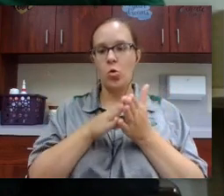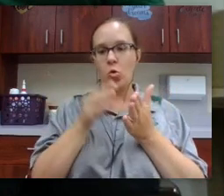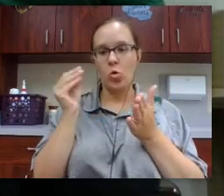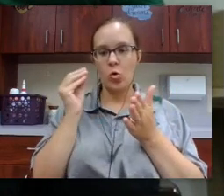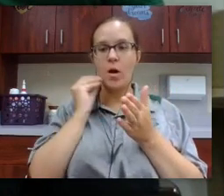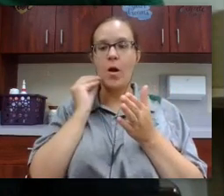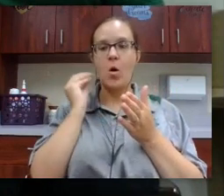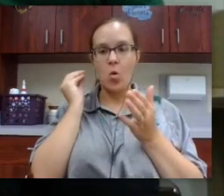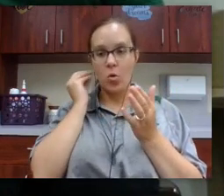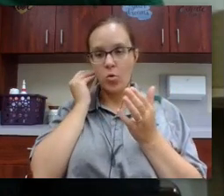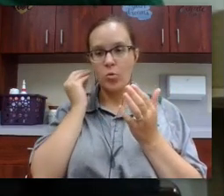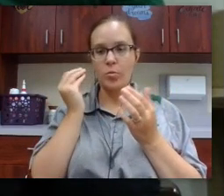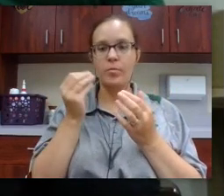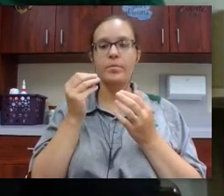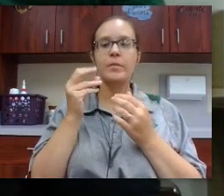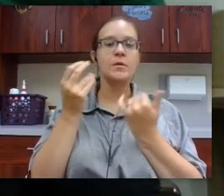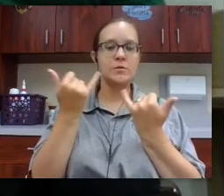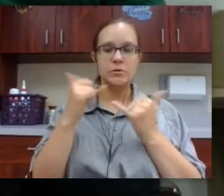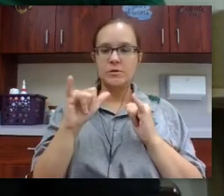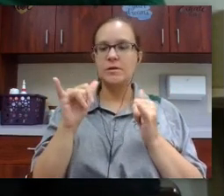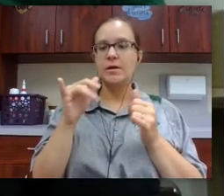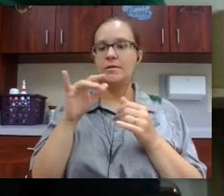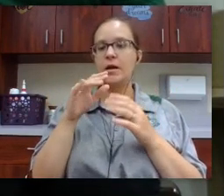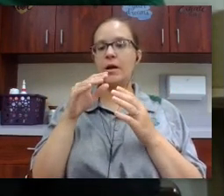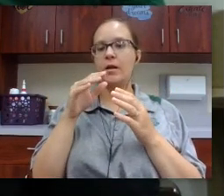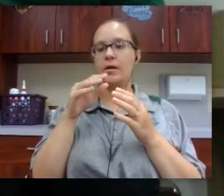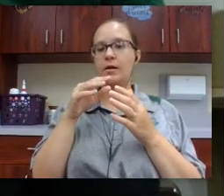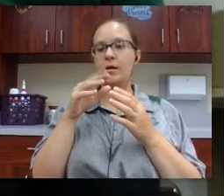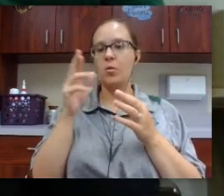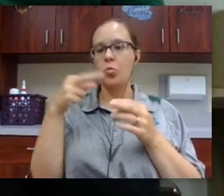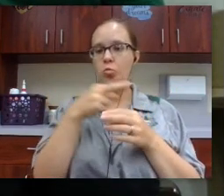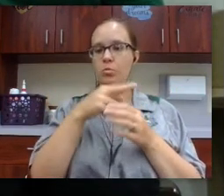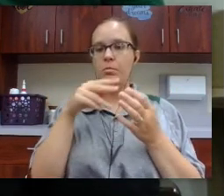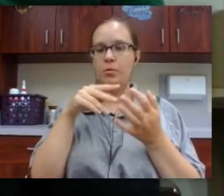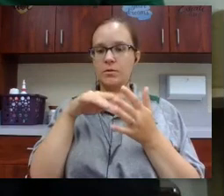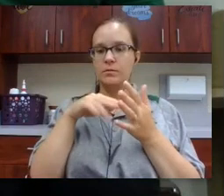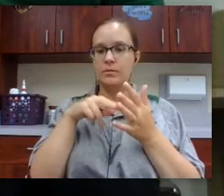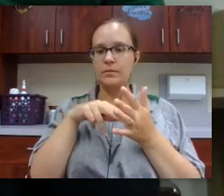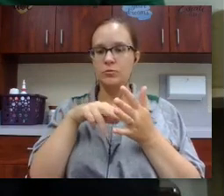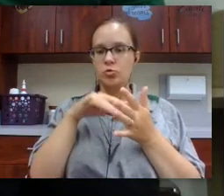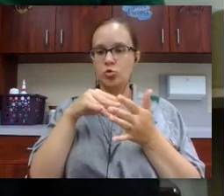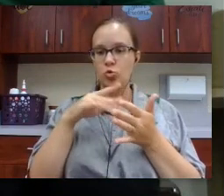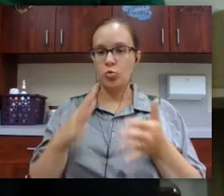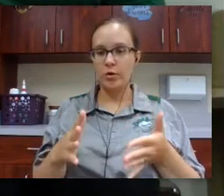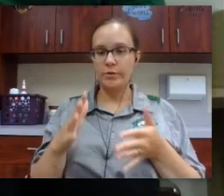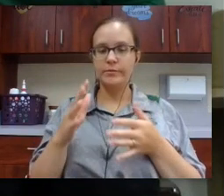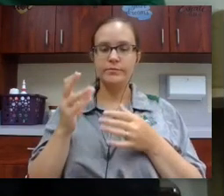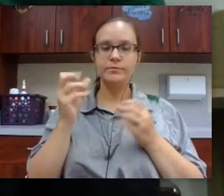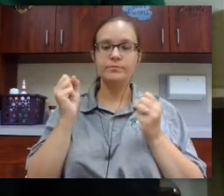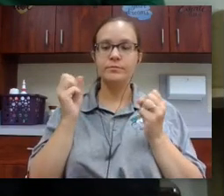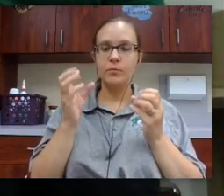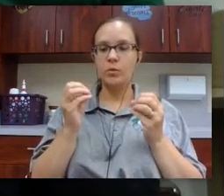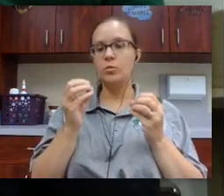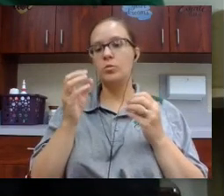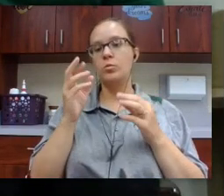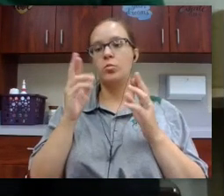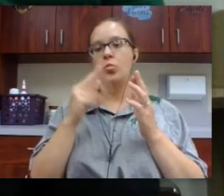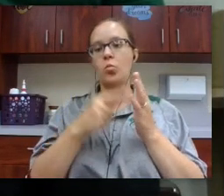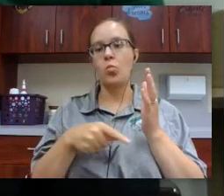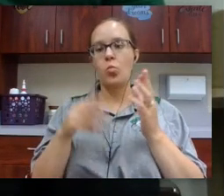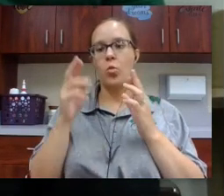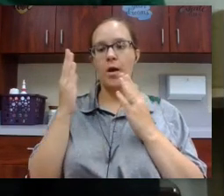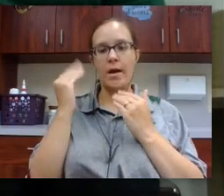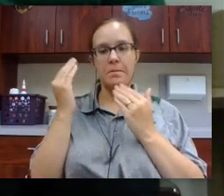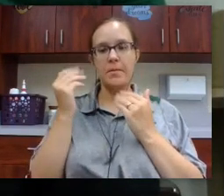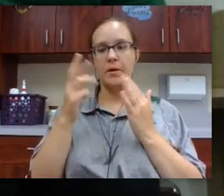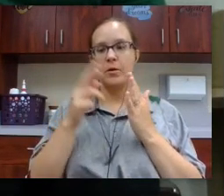are at home, you're still a Ripple Scholar. So I want to take a minute and go over what are Ripple expectations because I want to